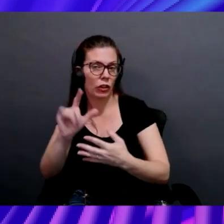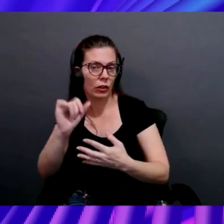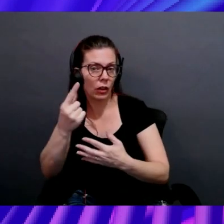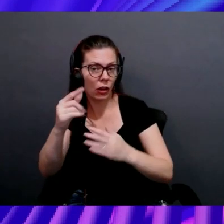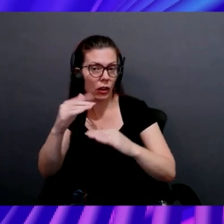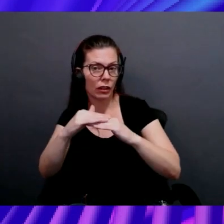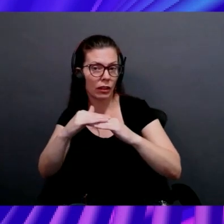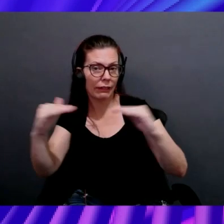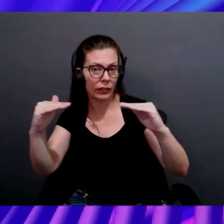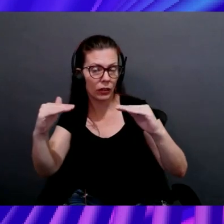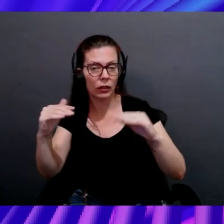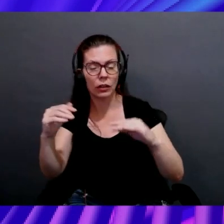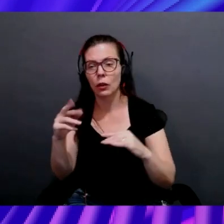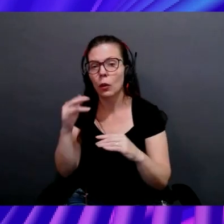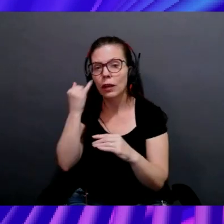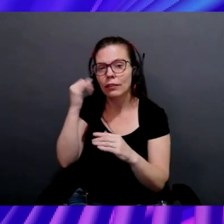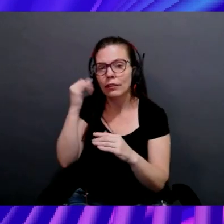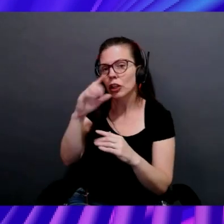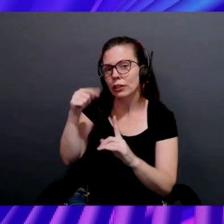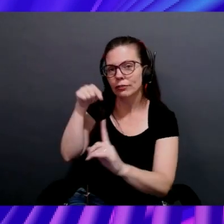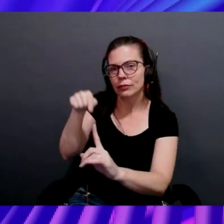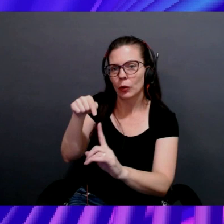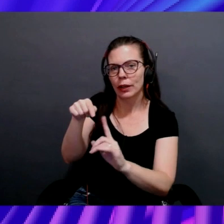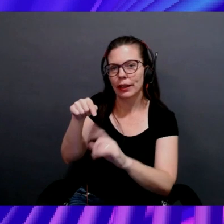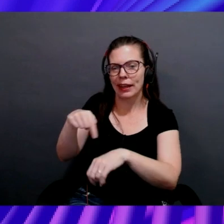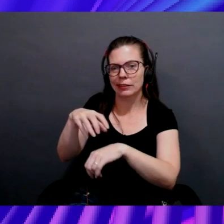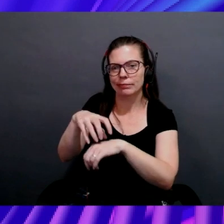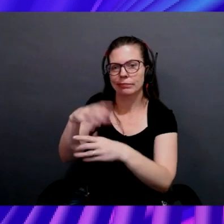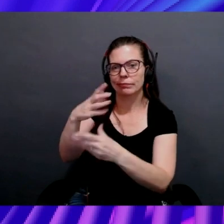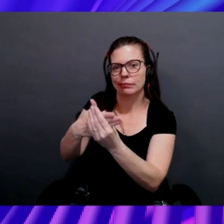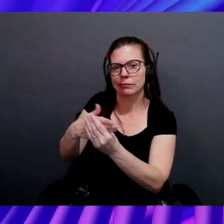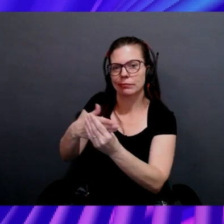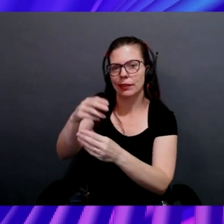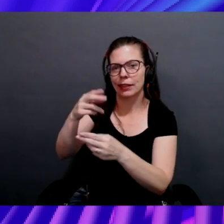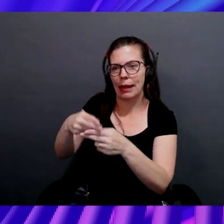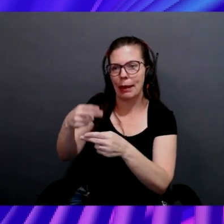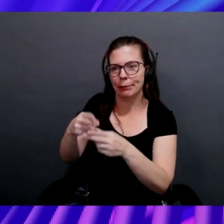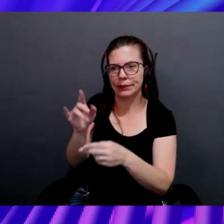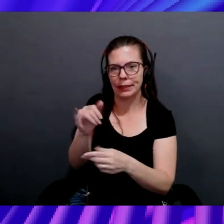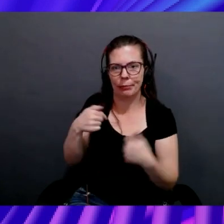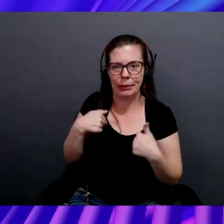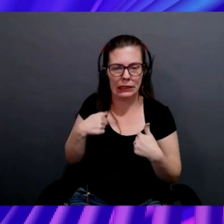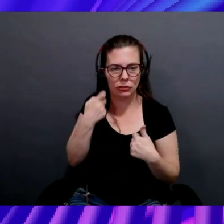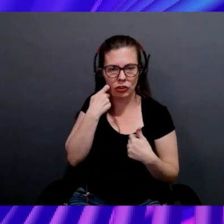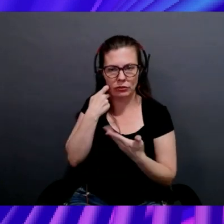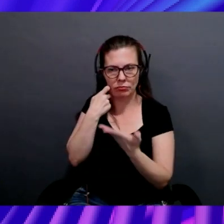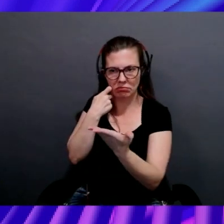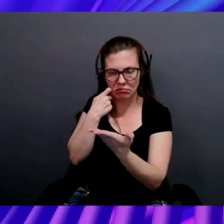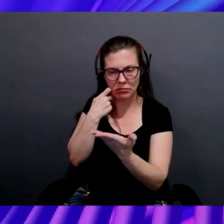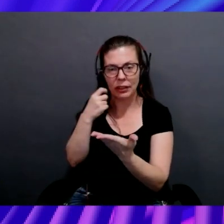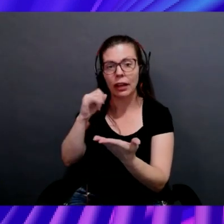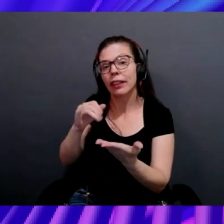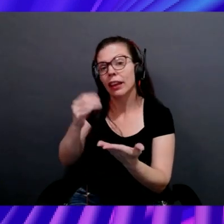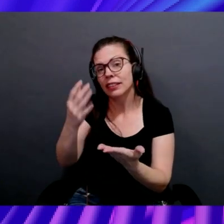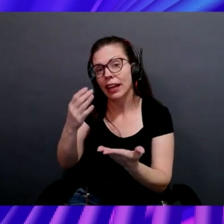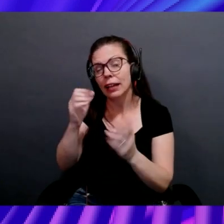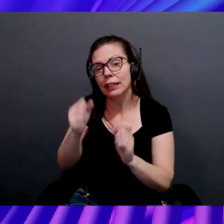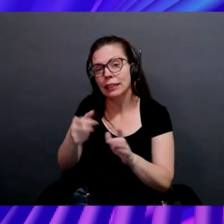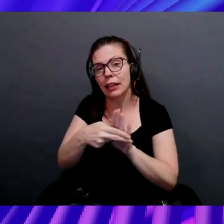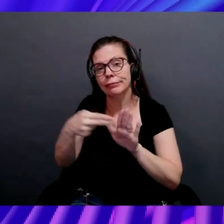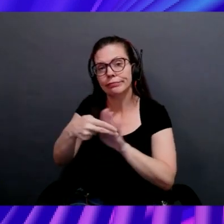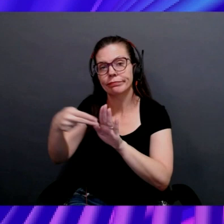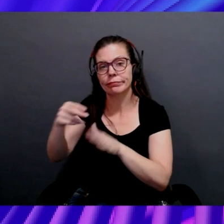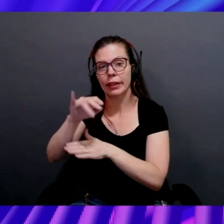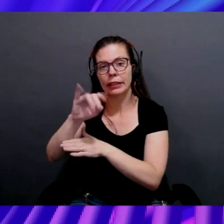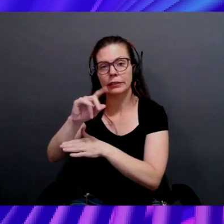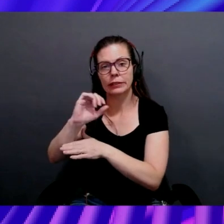want to look for things that come from a particular container name, such as I've done here, all this data, it can be indexed in CloudWatch logs, and you